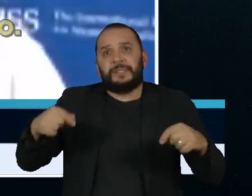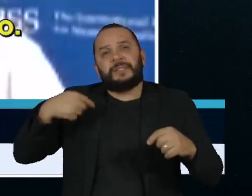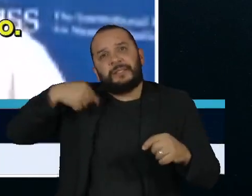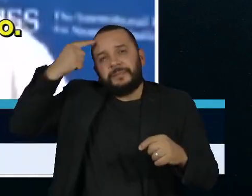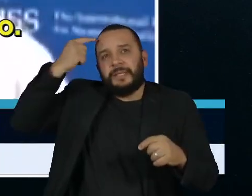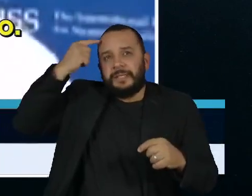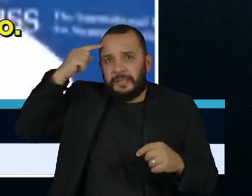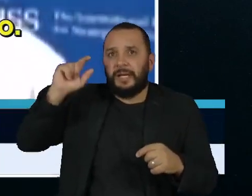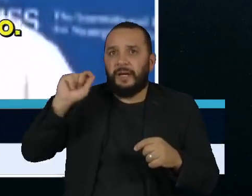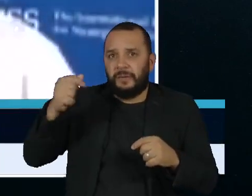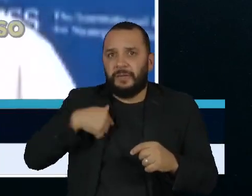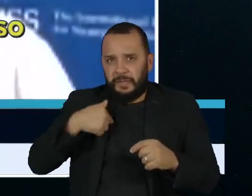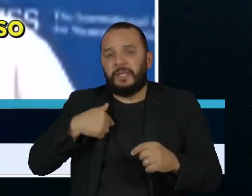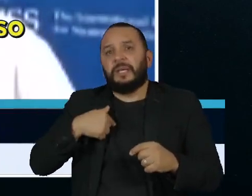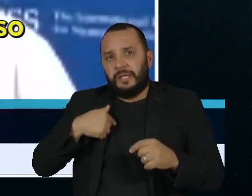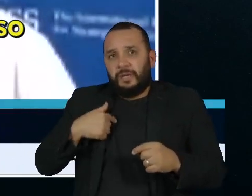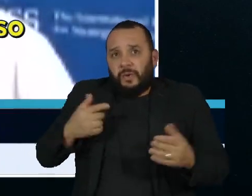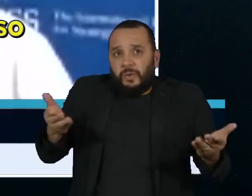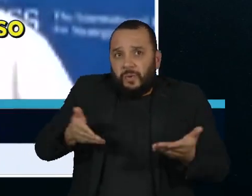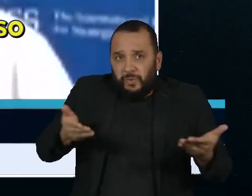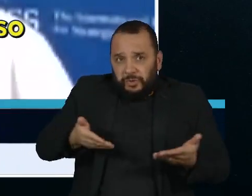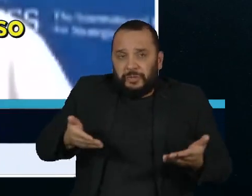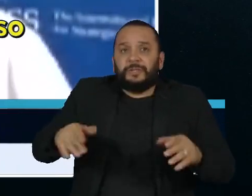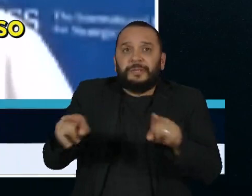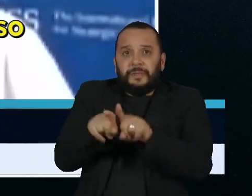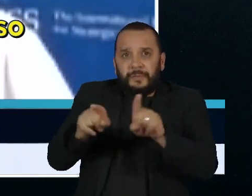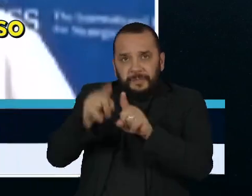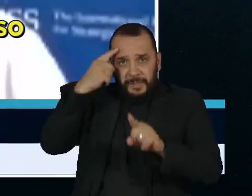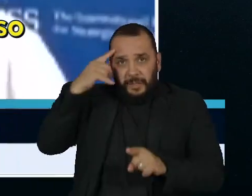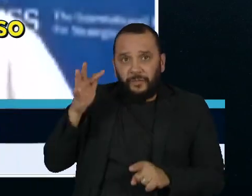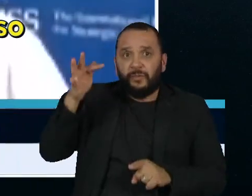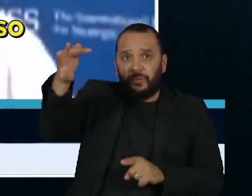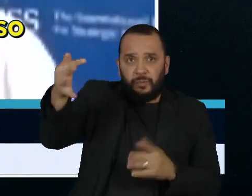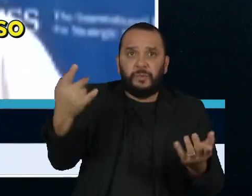we can consider cattle. So I think